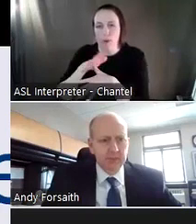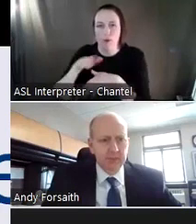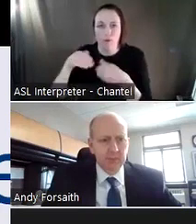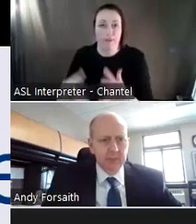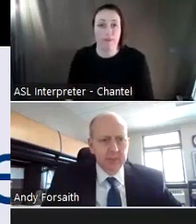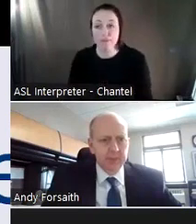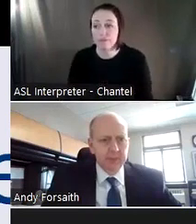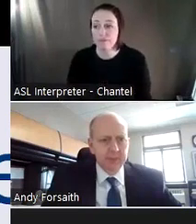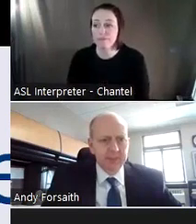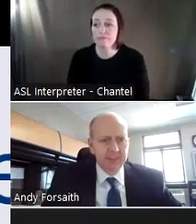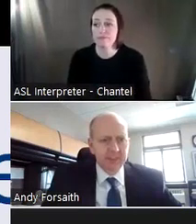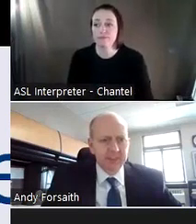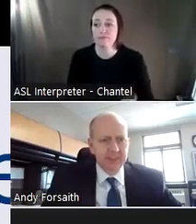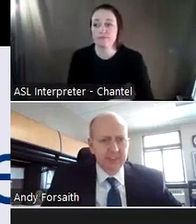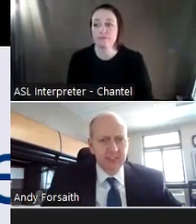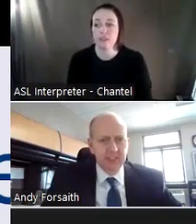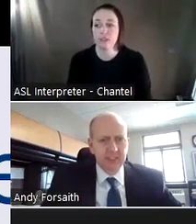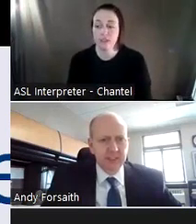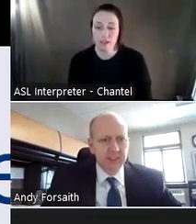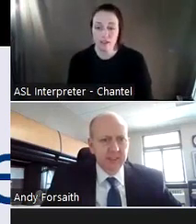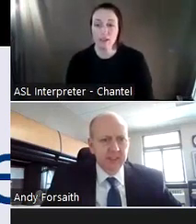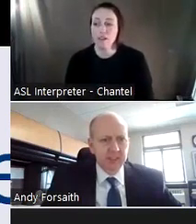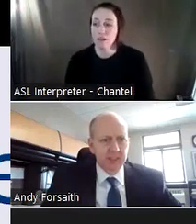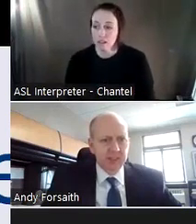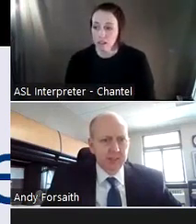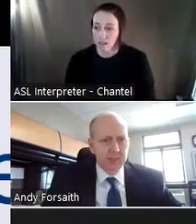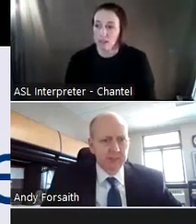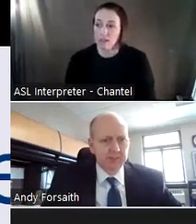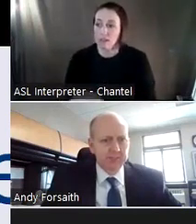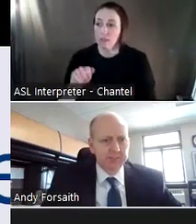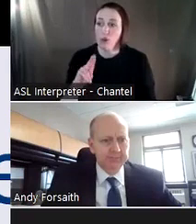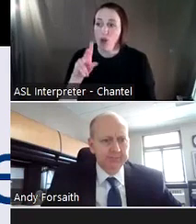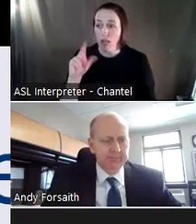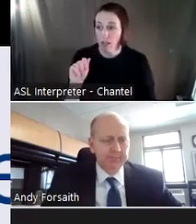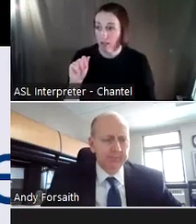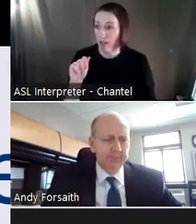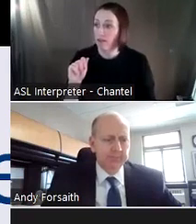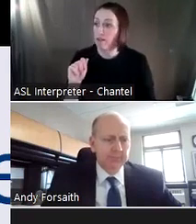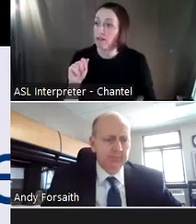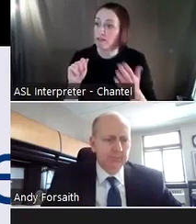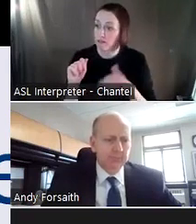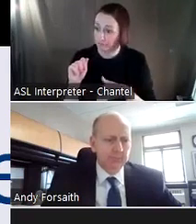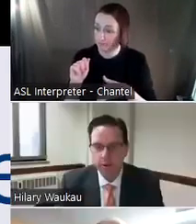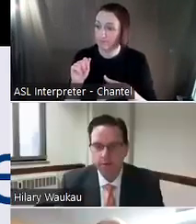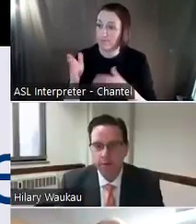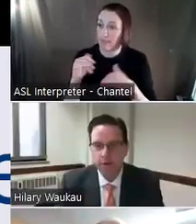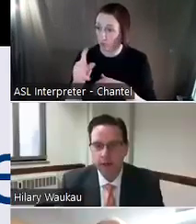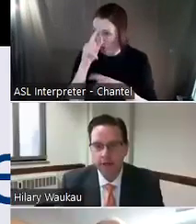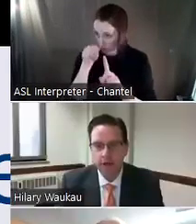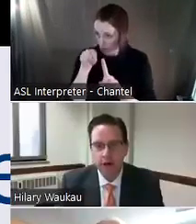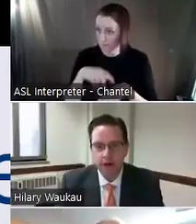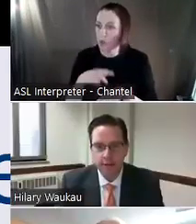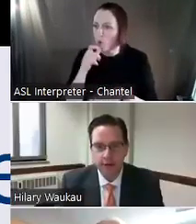Thank you, Randy. Paula, I want to send this next one over to you. Question we got is, who will be responsible for